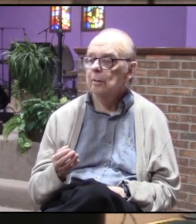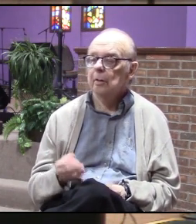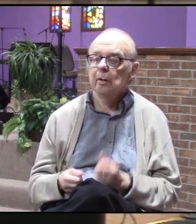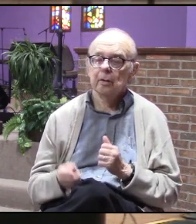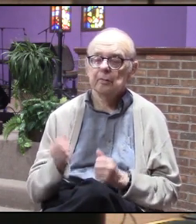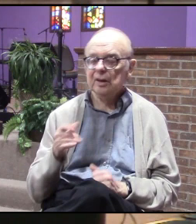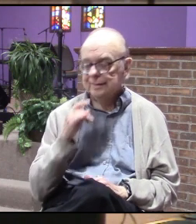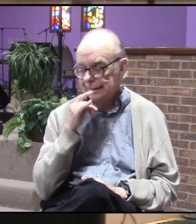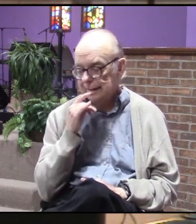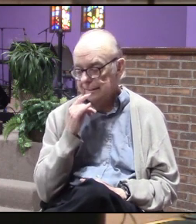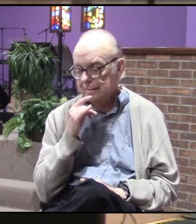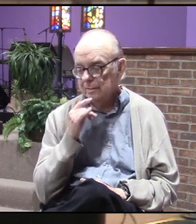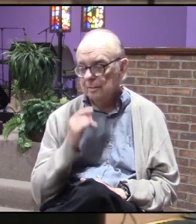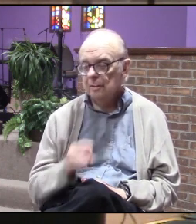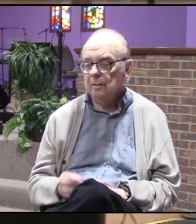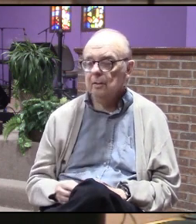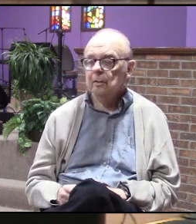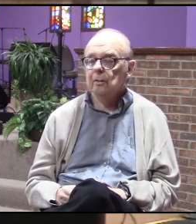Most kids,